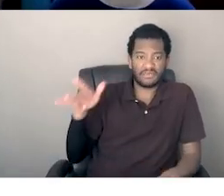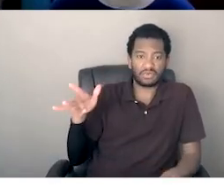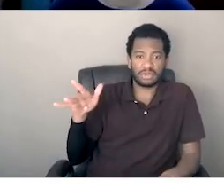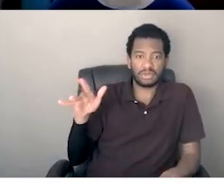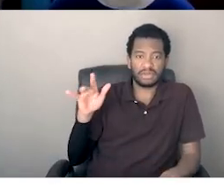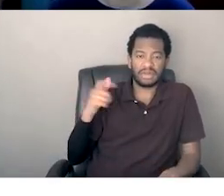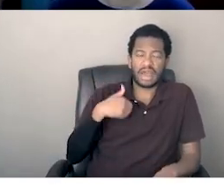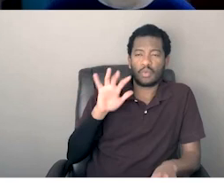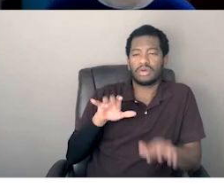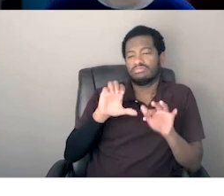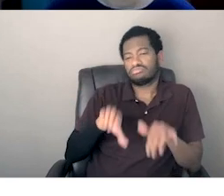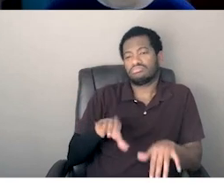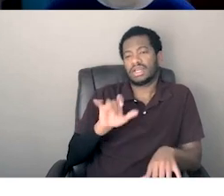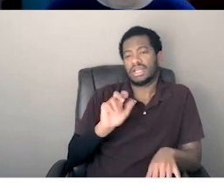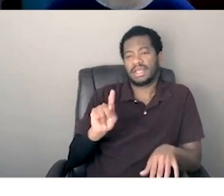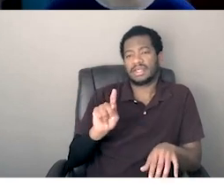This project